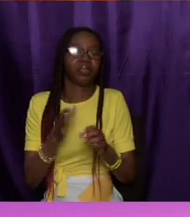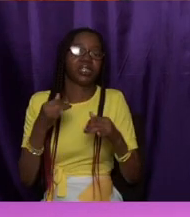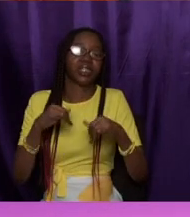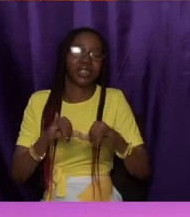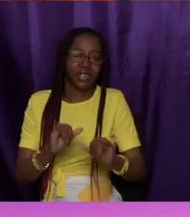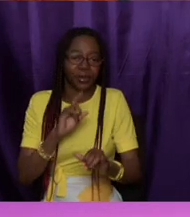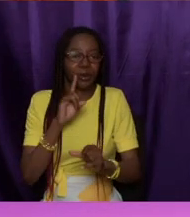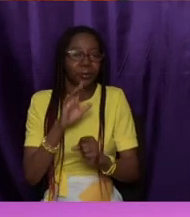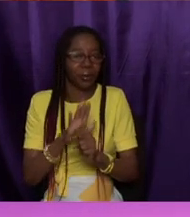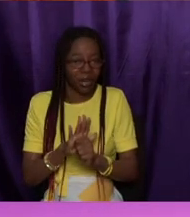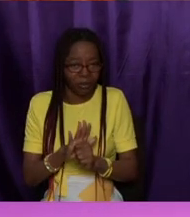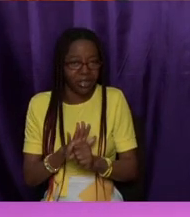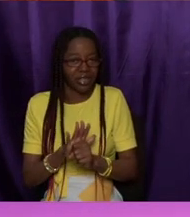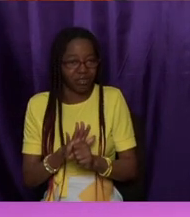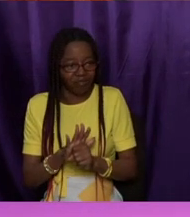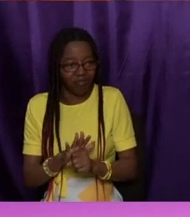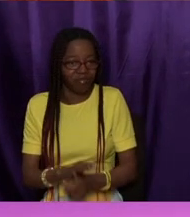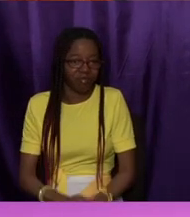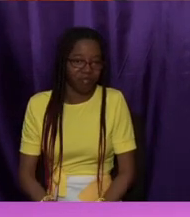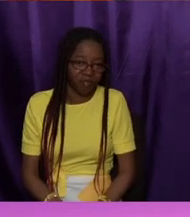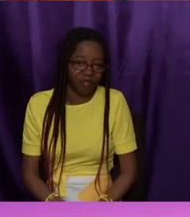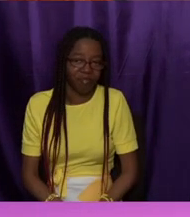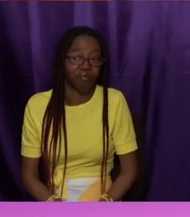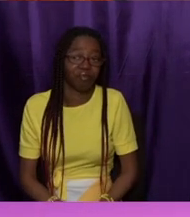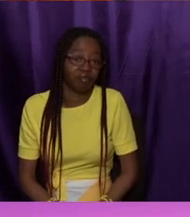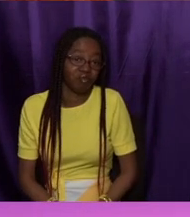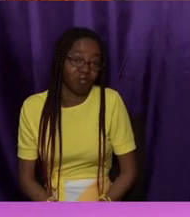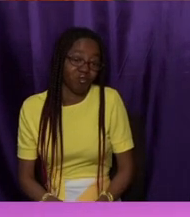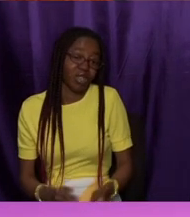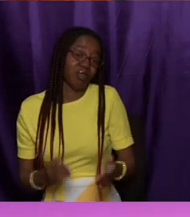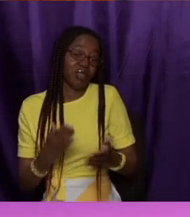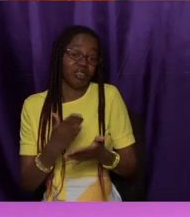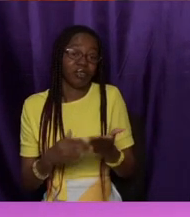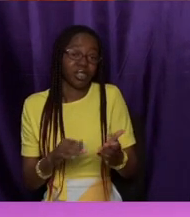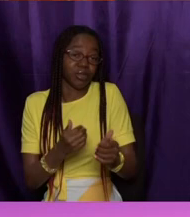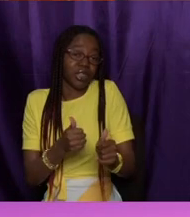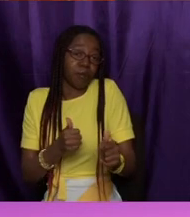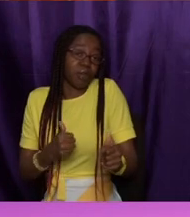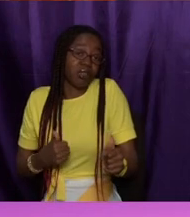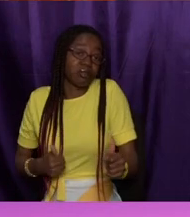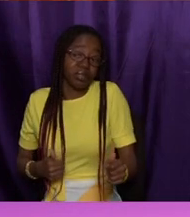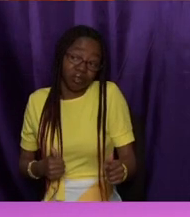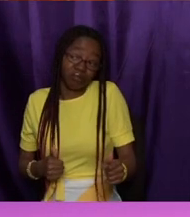your promise. There have been some delays.